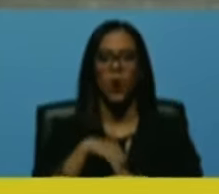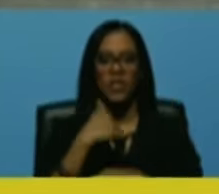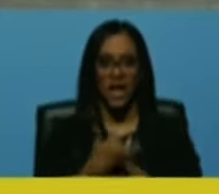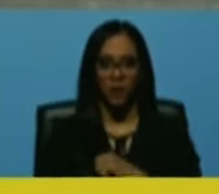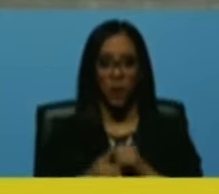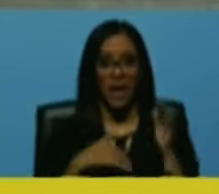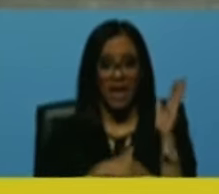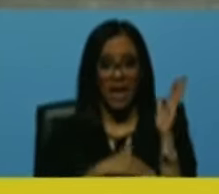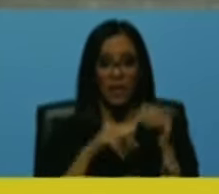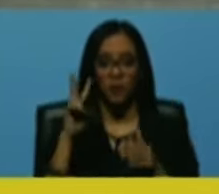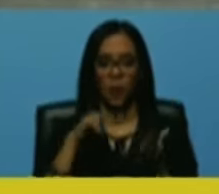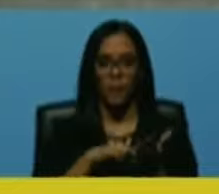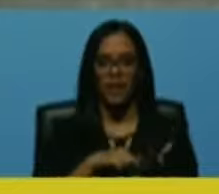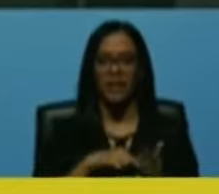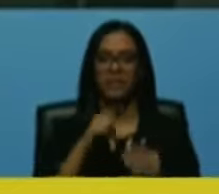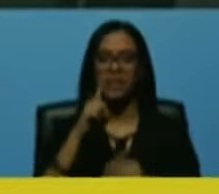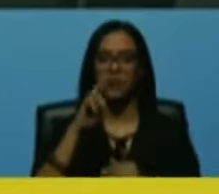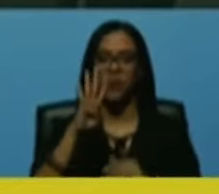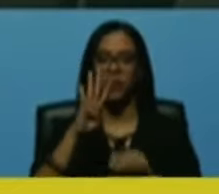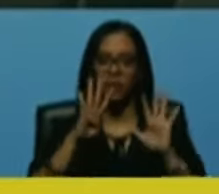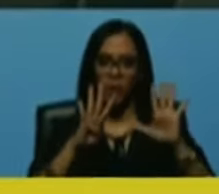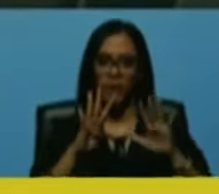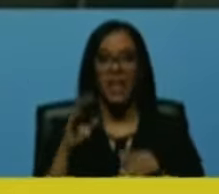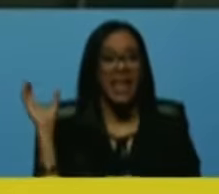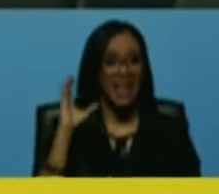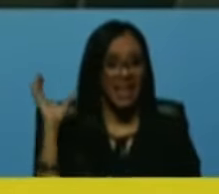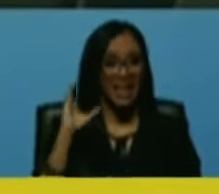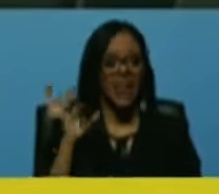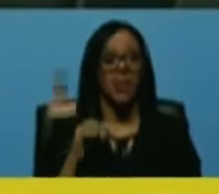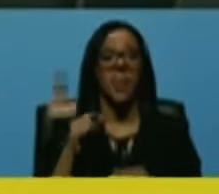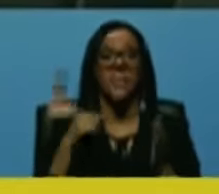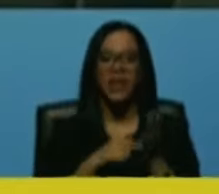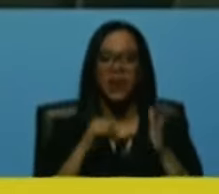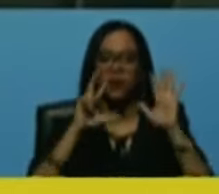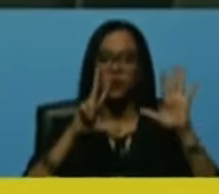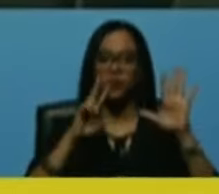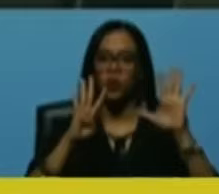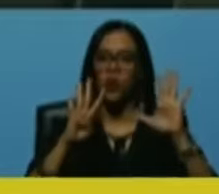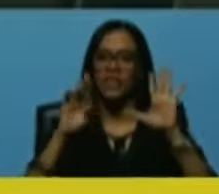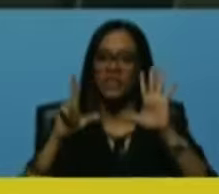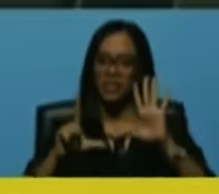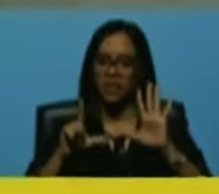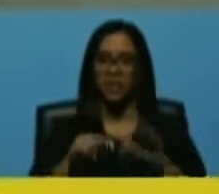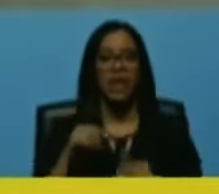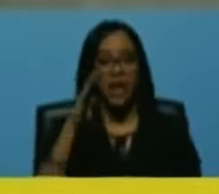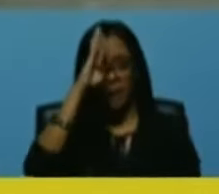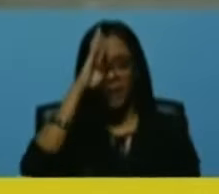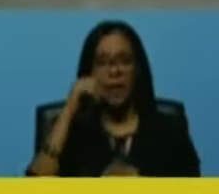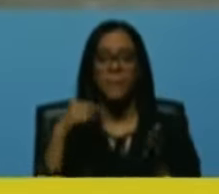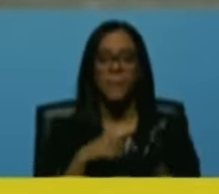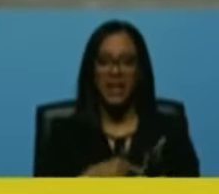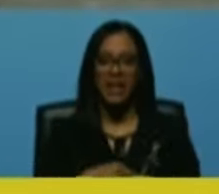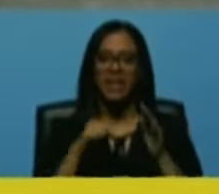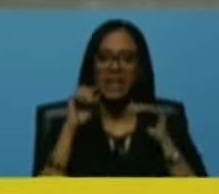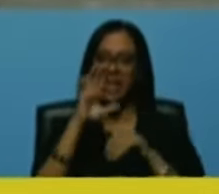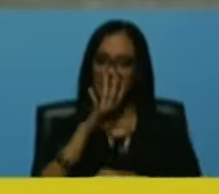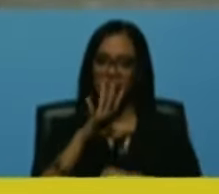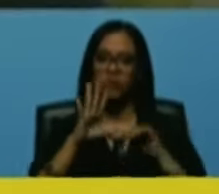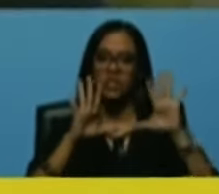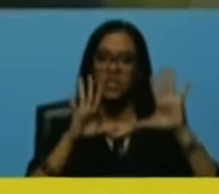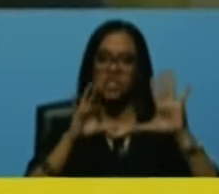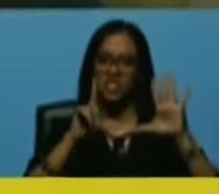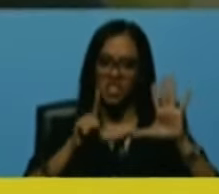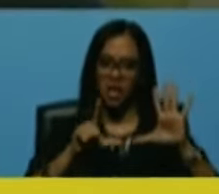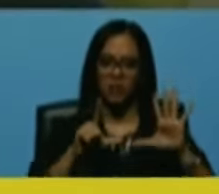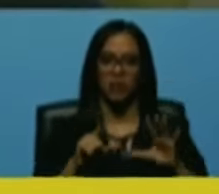2,700 projects. In Lara, 2,000. In Caracas, 1,000. In Barinas, 1,517, and so